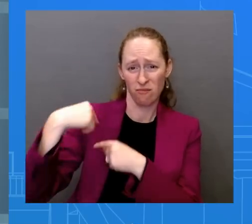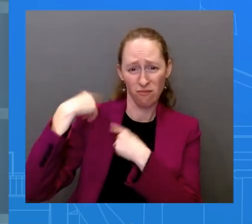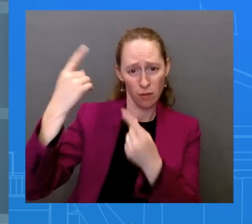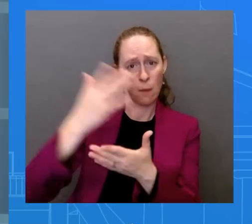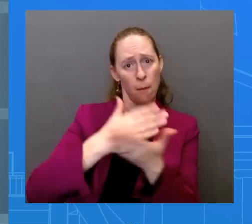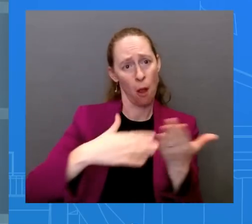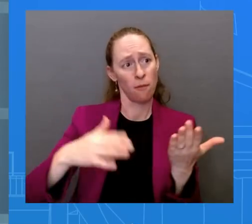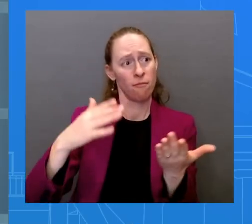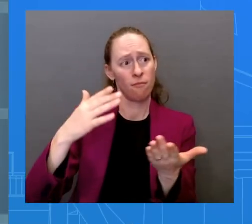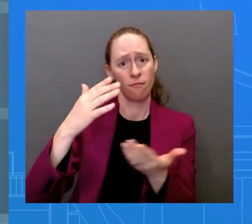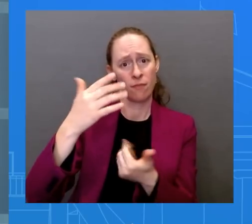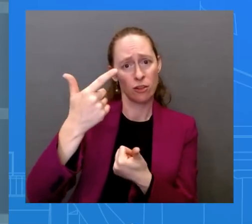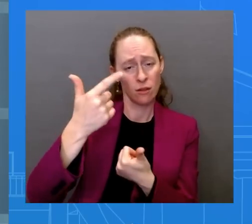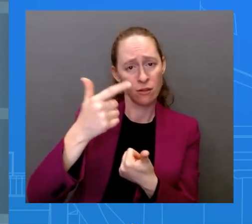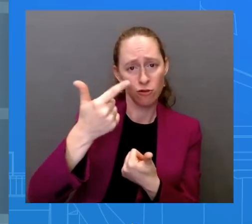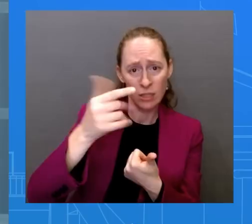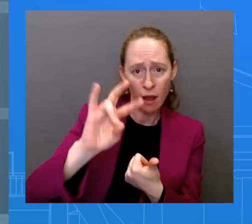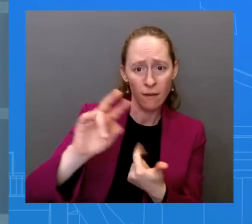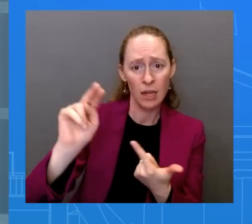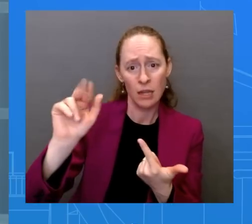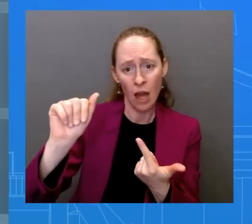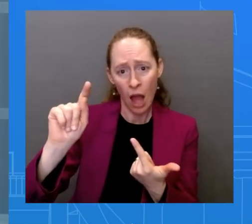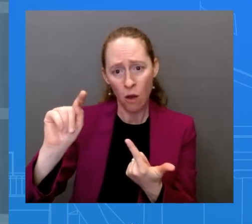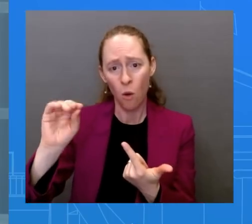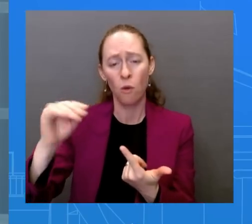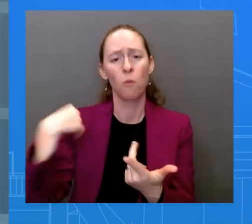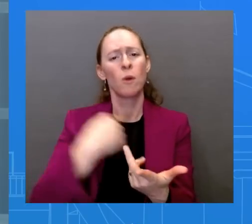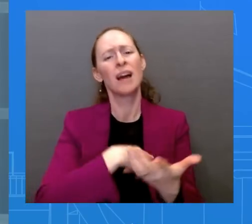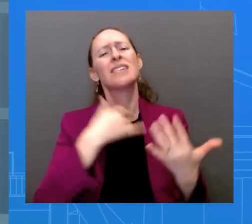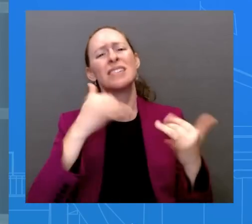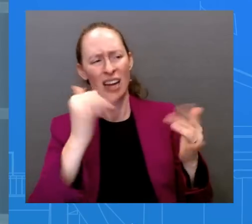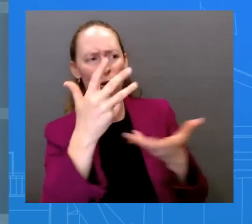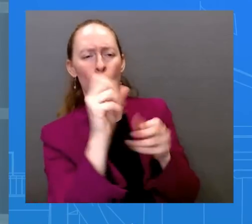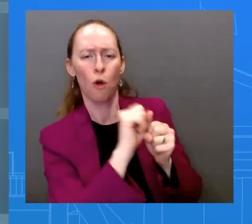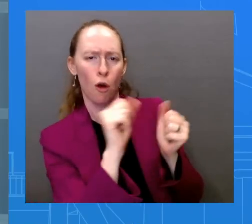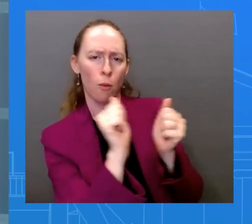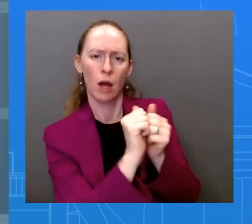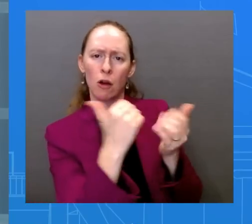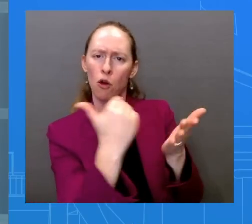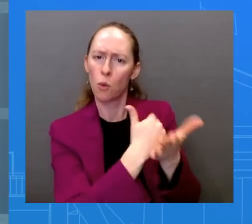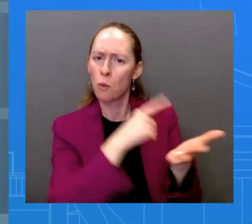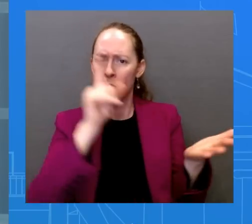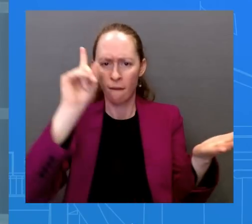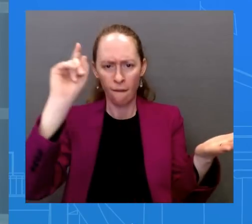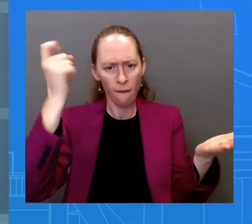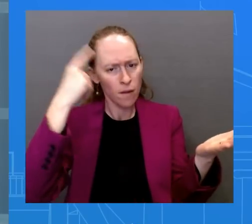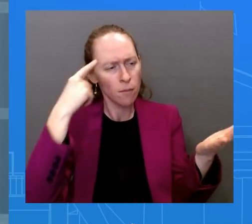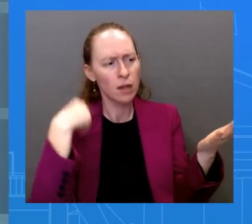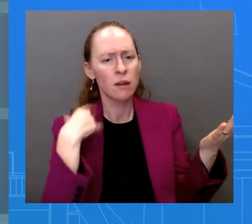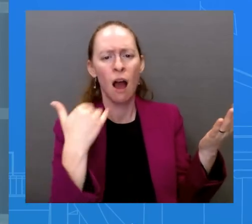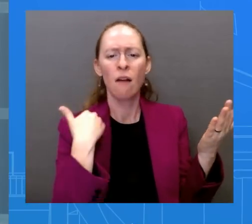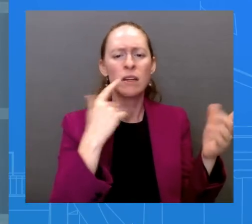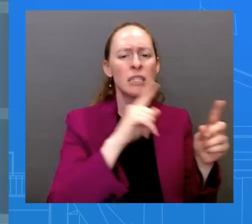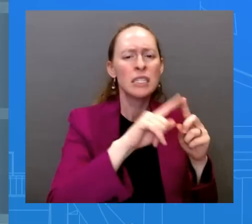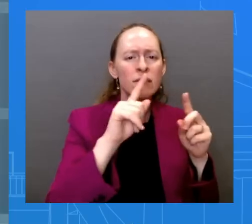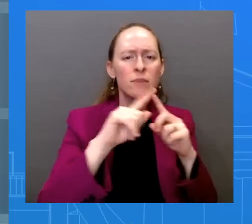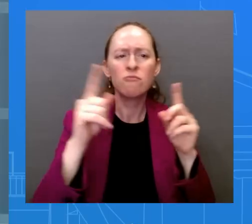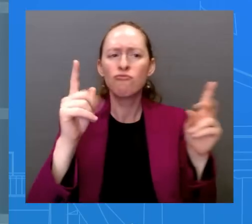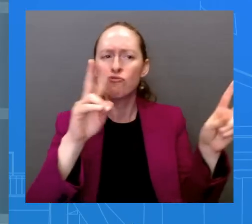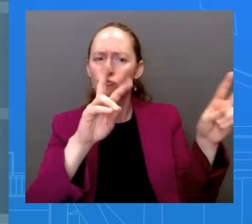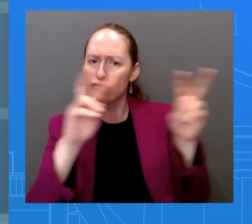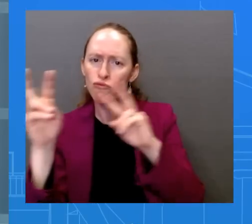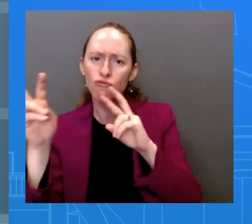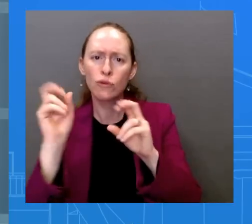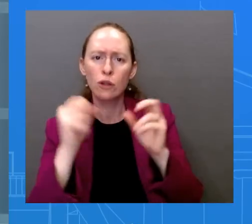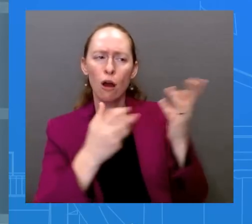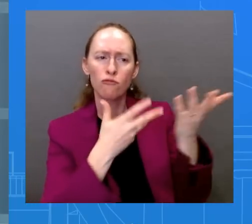new Italian government on the full range of shared global challenges, including supporting Ukraine as they defend themselves against